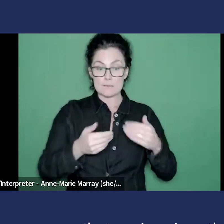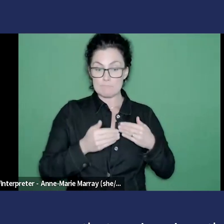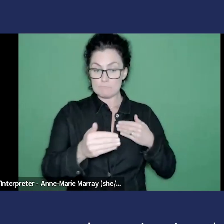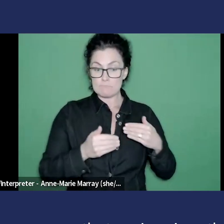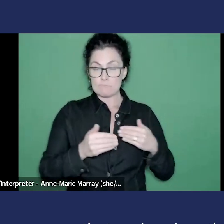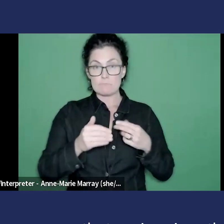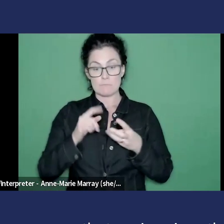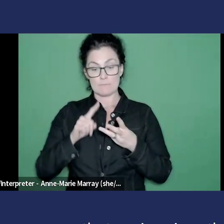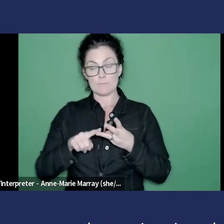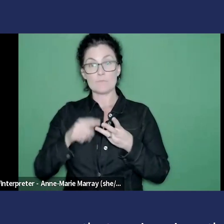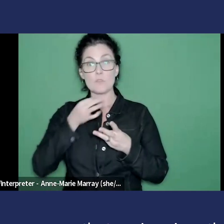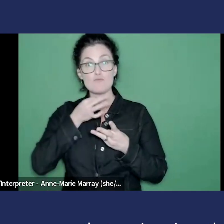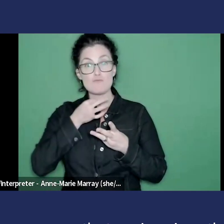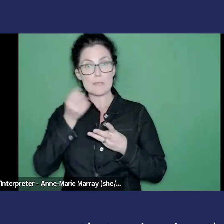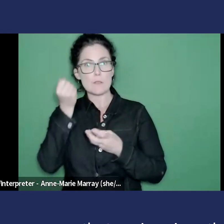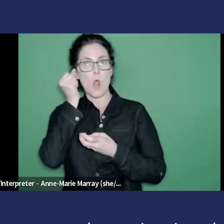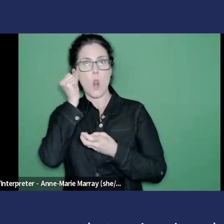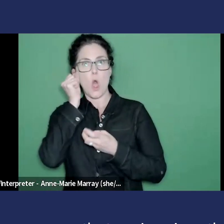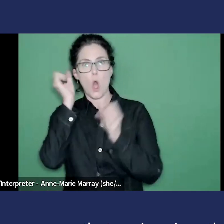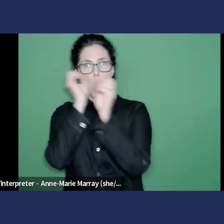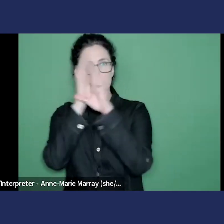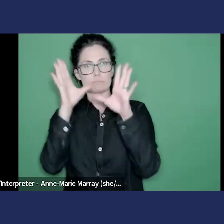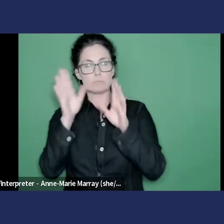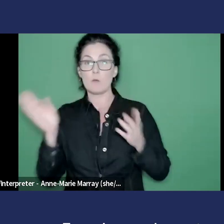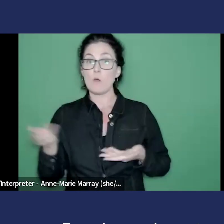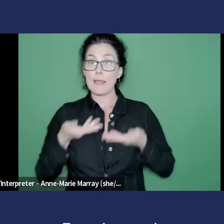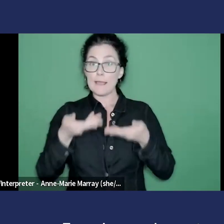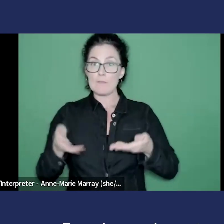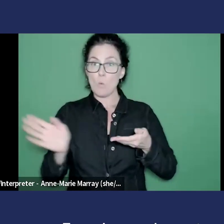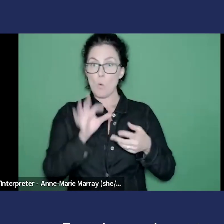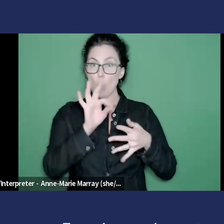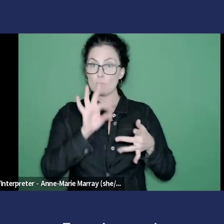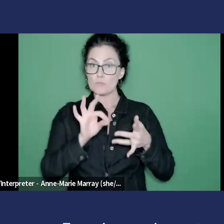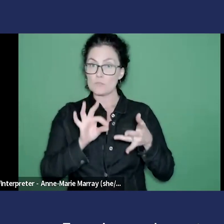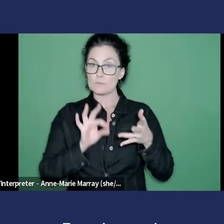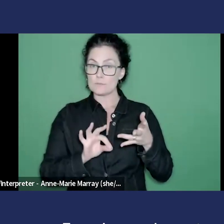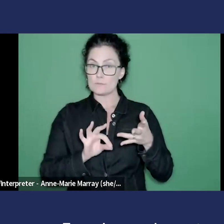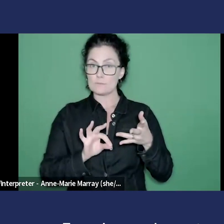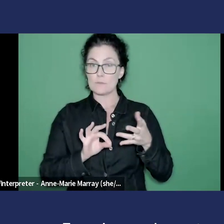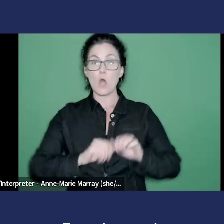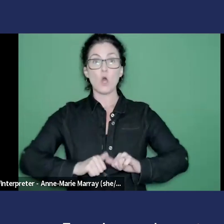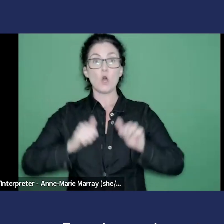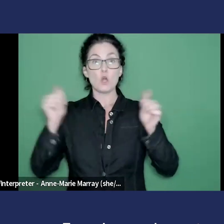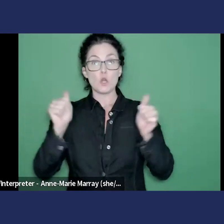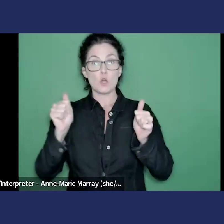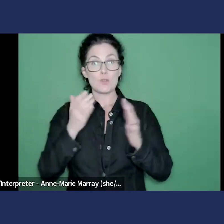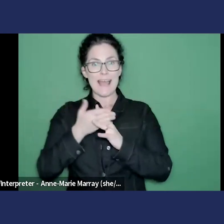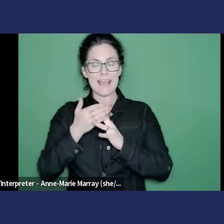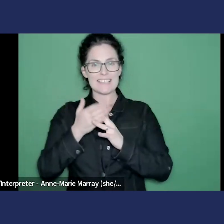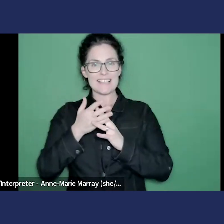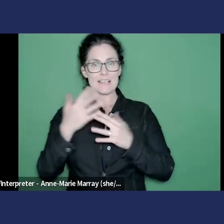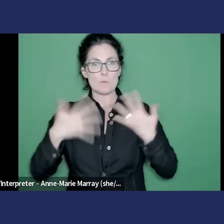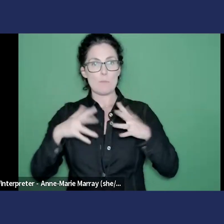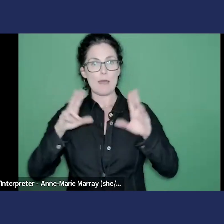given them the risks and the benefits of all the options that are available to them. Ensuring you've got good access to analgesia. And this is, again, is